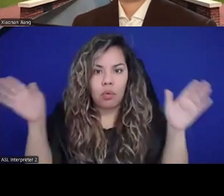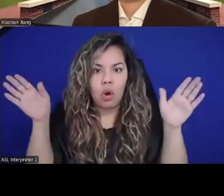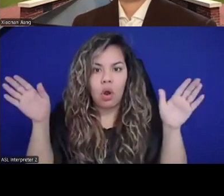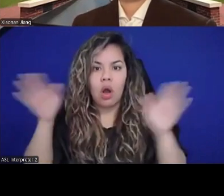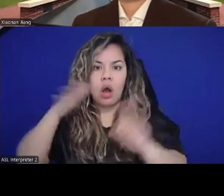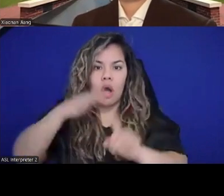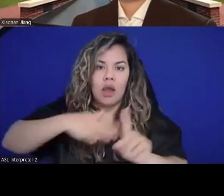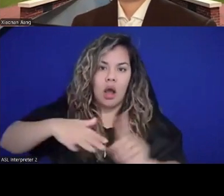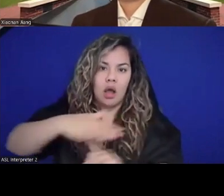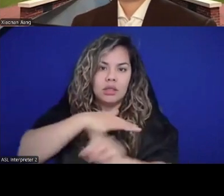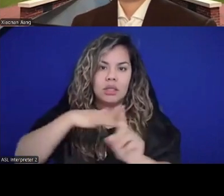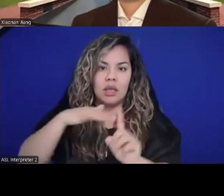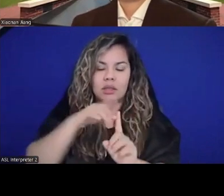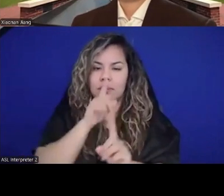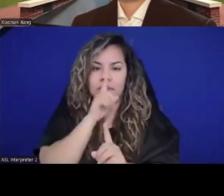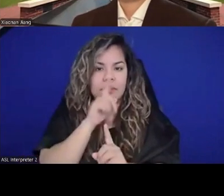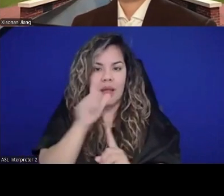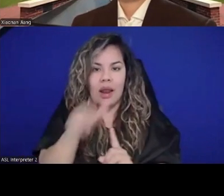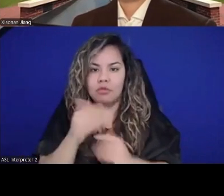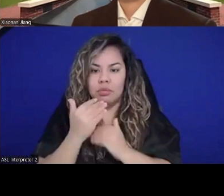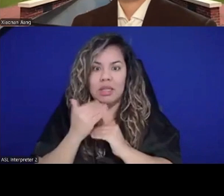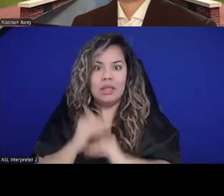context. So it's not only, it maybe